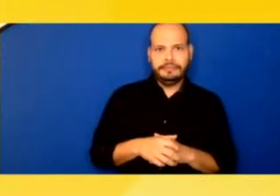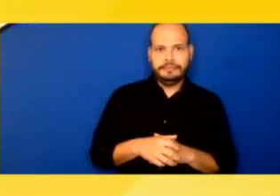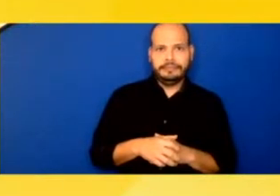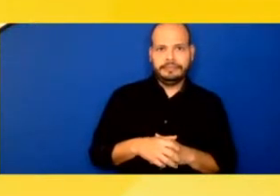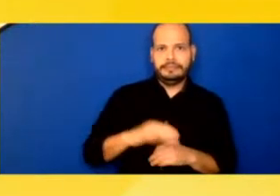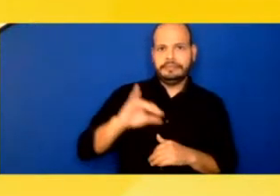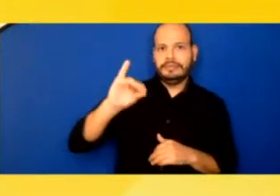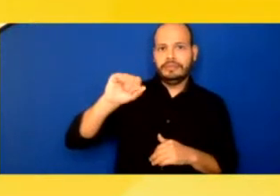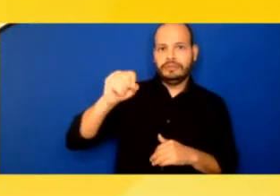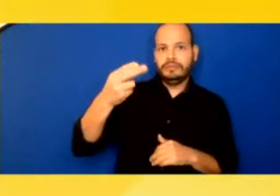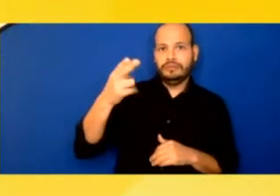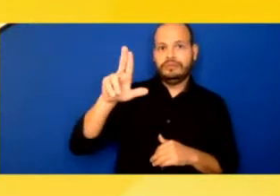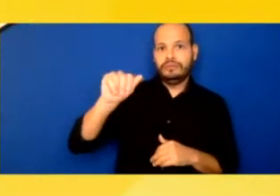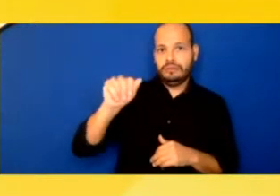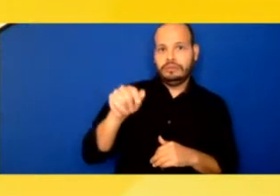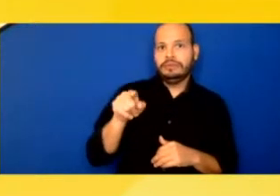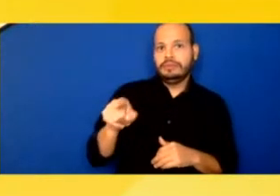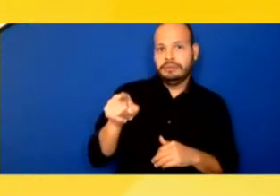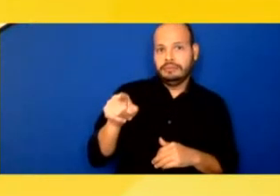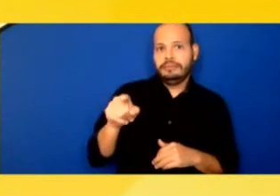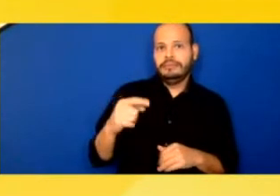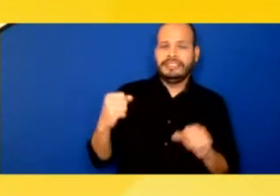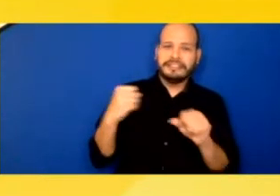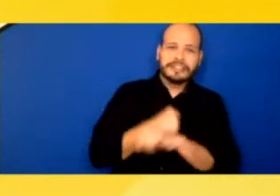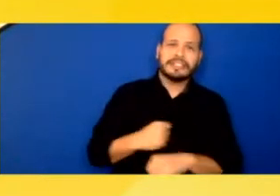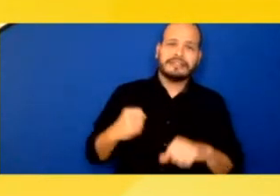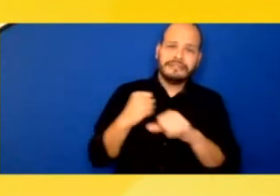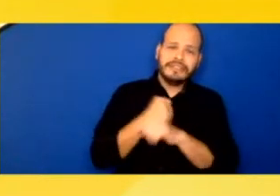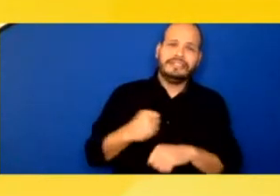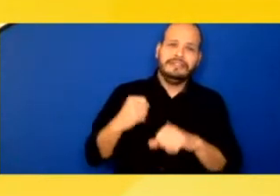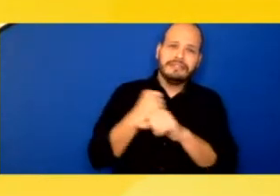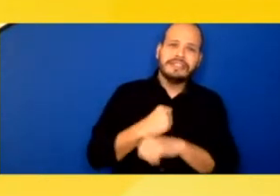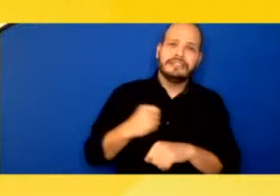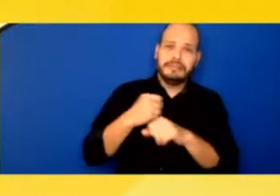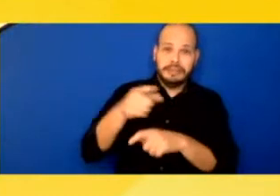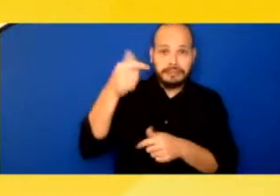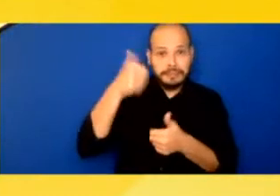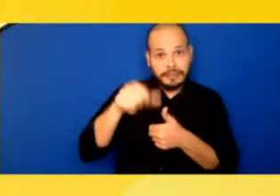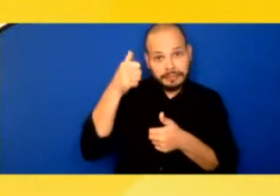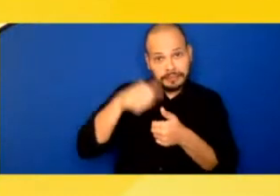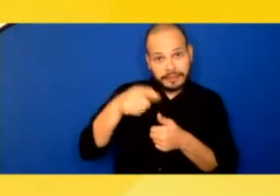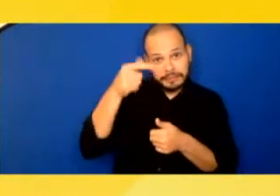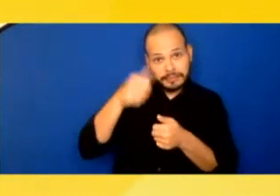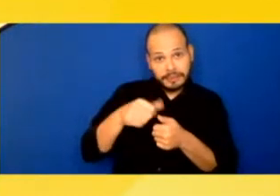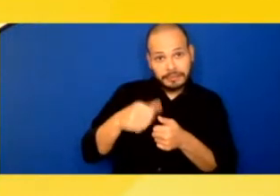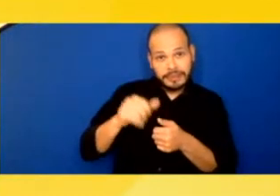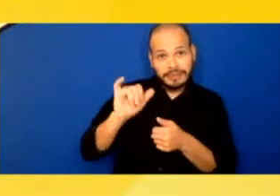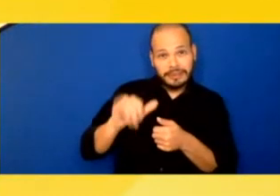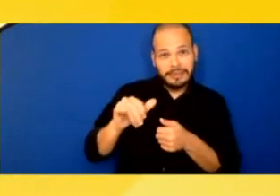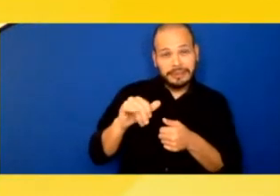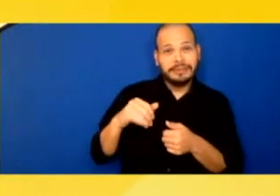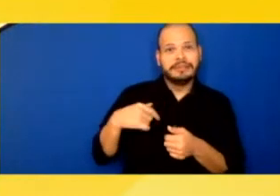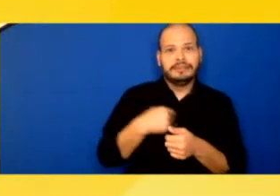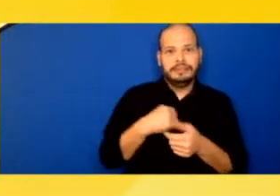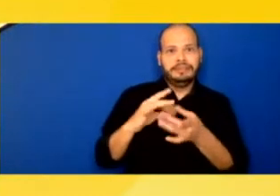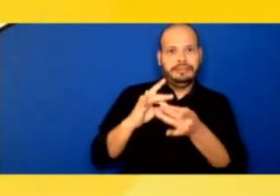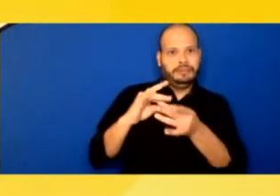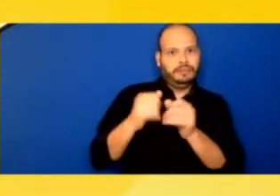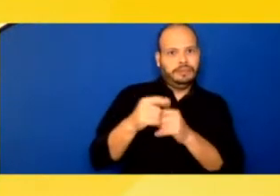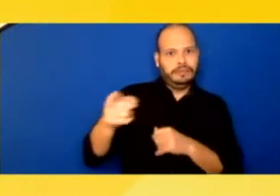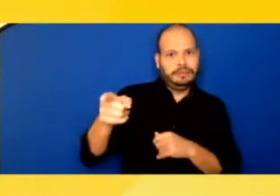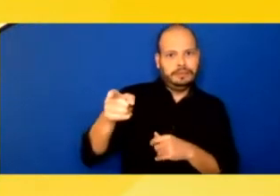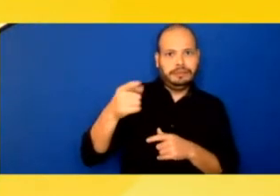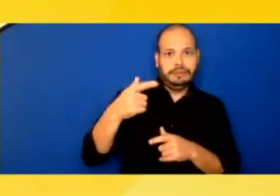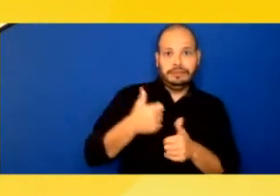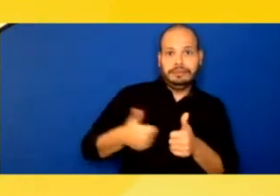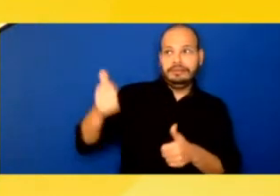from people who stood down and stood back. We come from people who fought against stuff much worse than us. And this vote